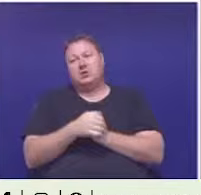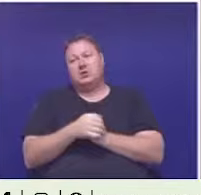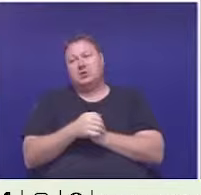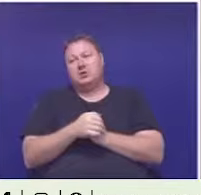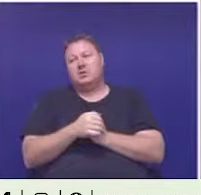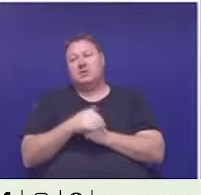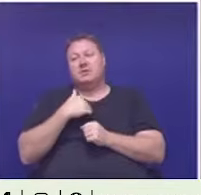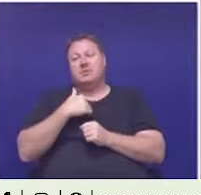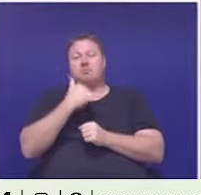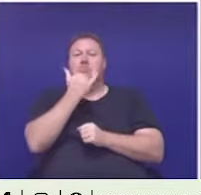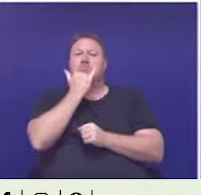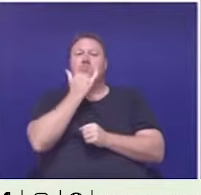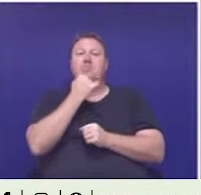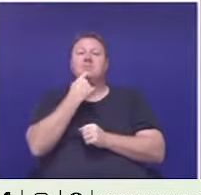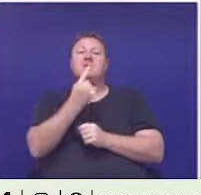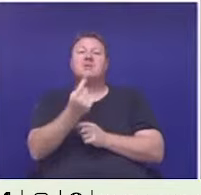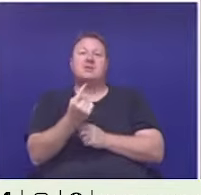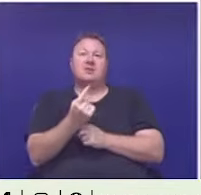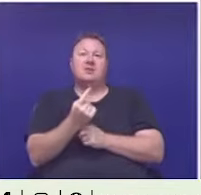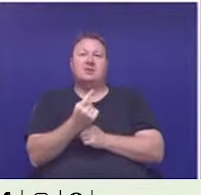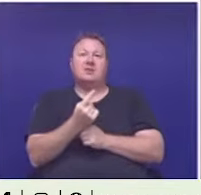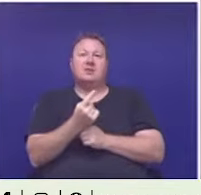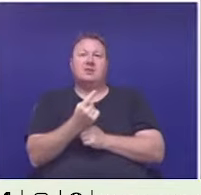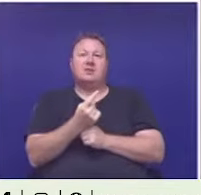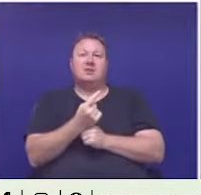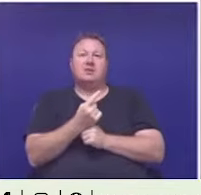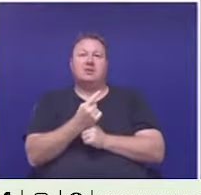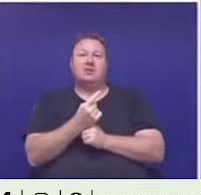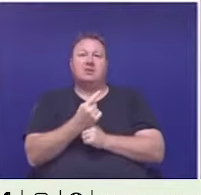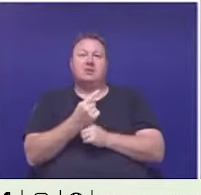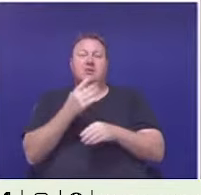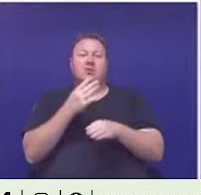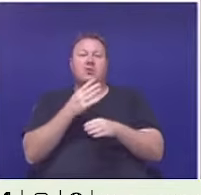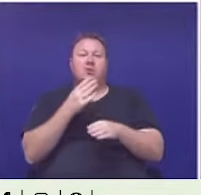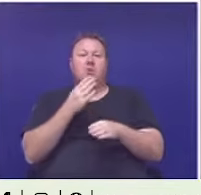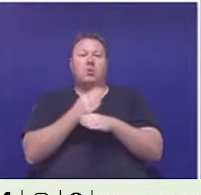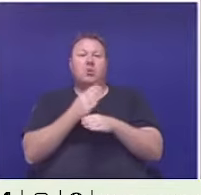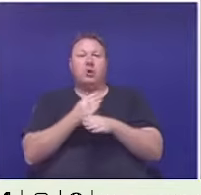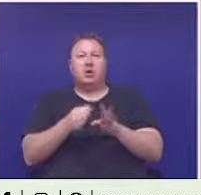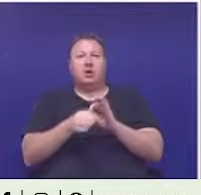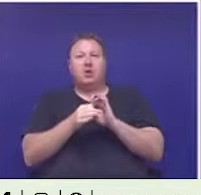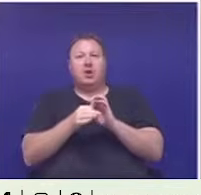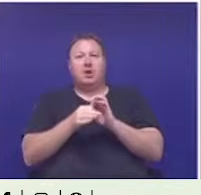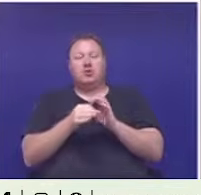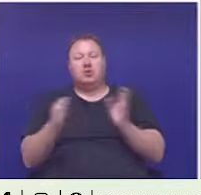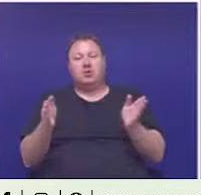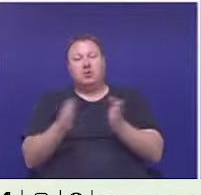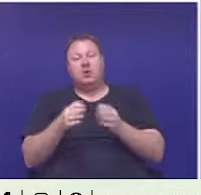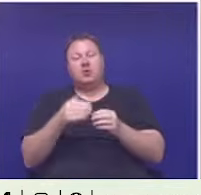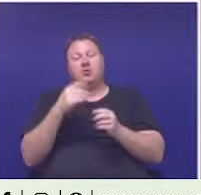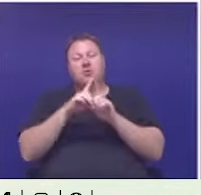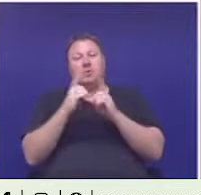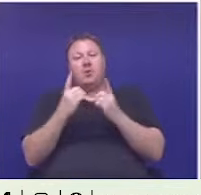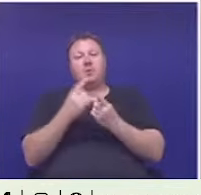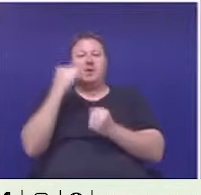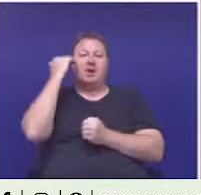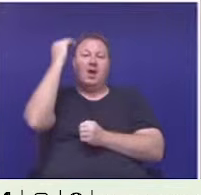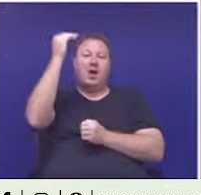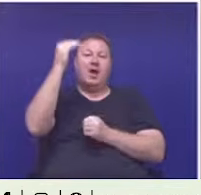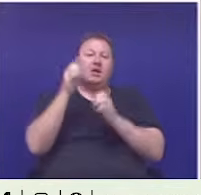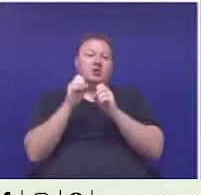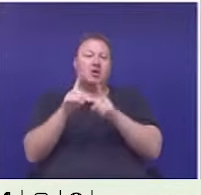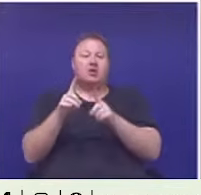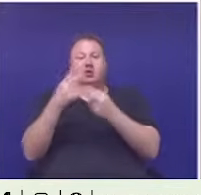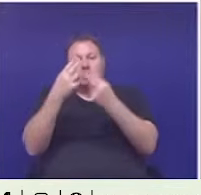I'm pleased to say we've been in very close working relationship with the Department of Higher Education and our